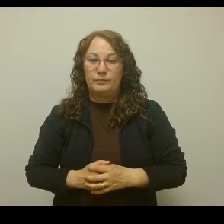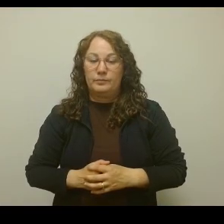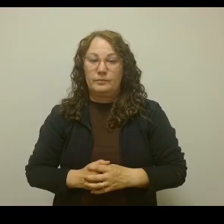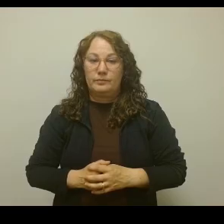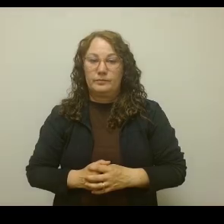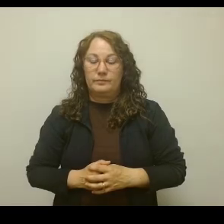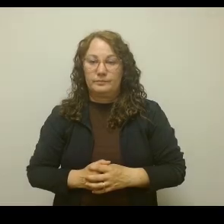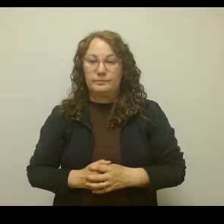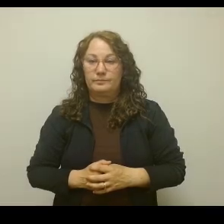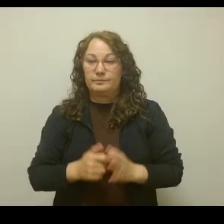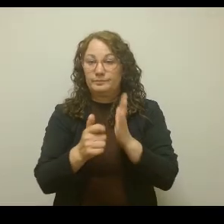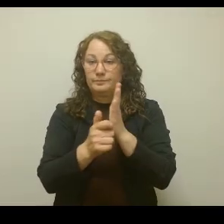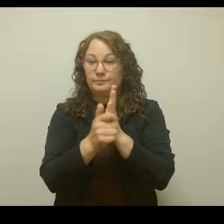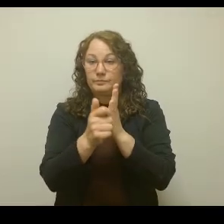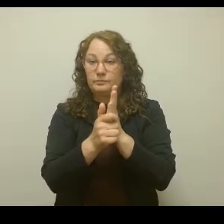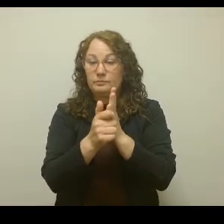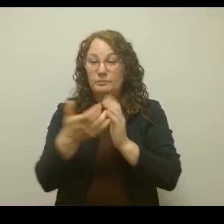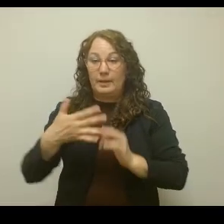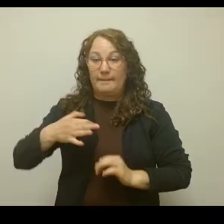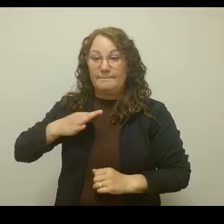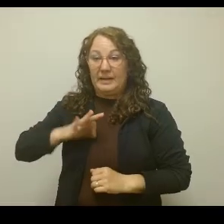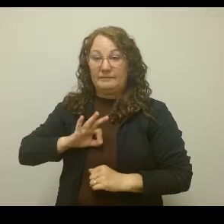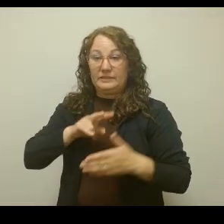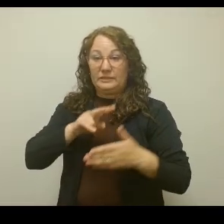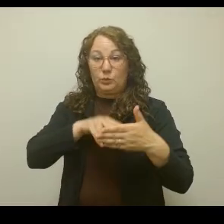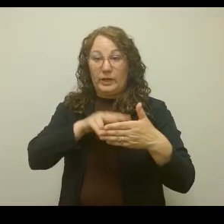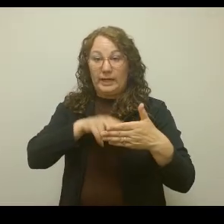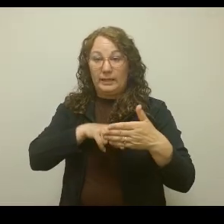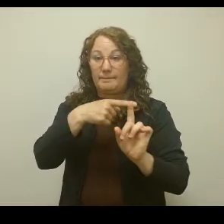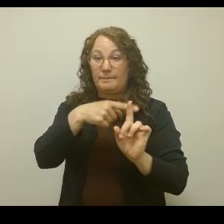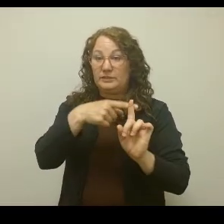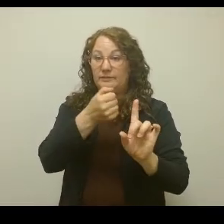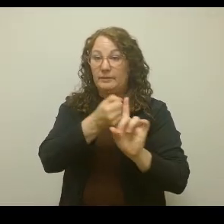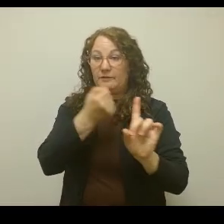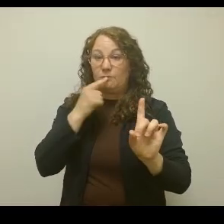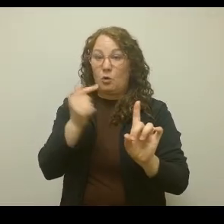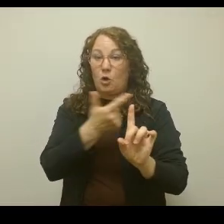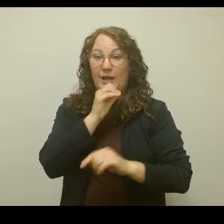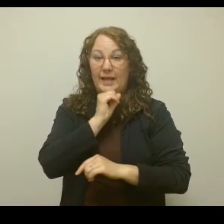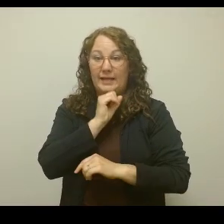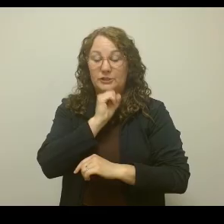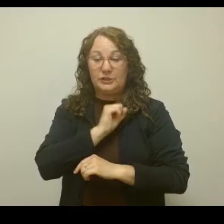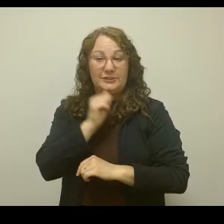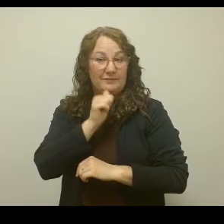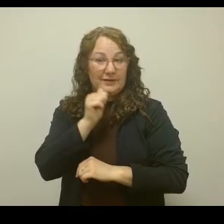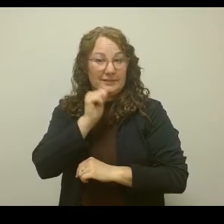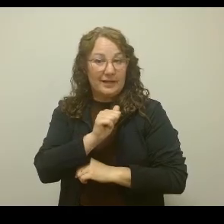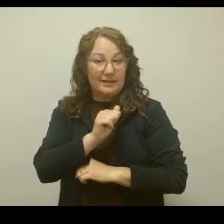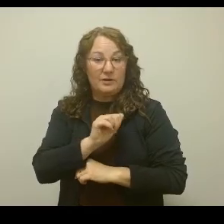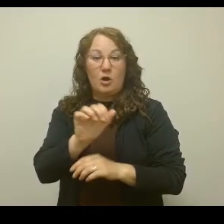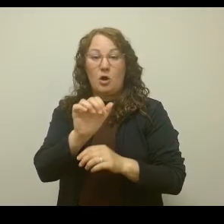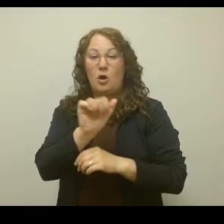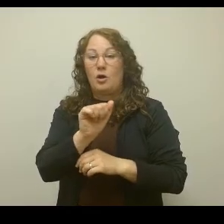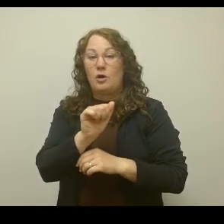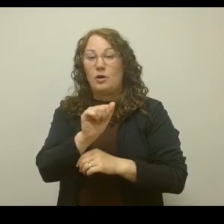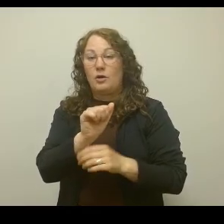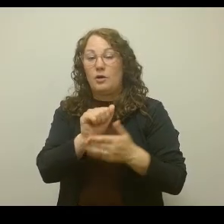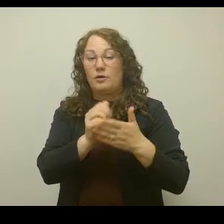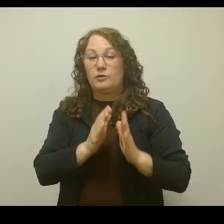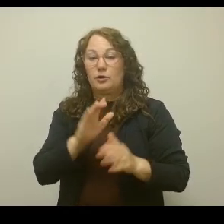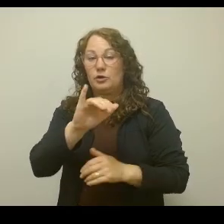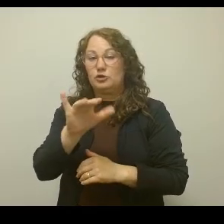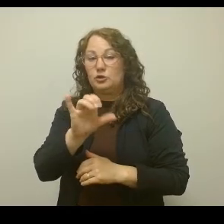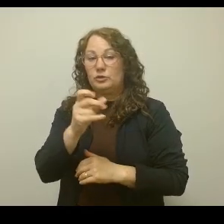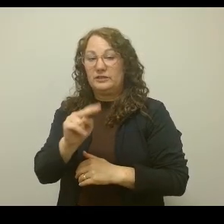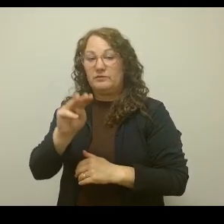In the article, Benefits of Reading, Positive Impacts for All Ages Every Day, author Joseph McCrosen